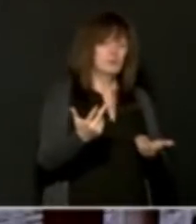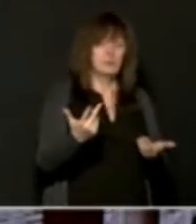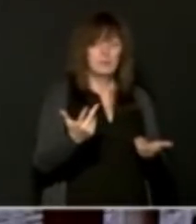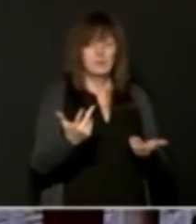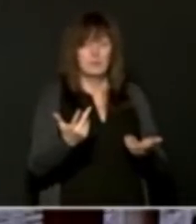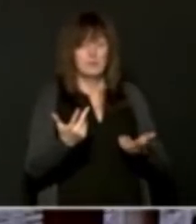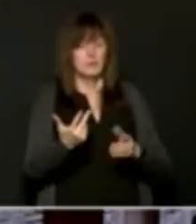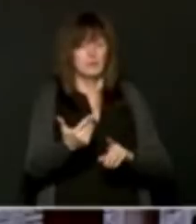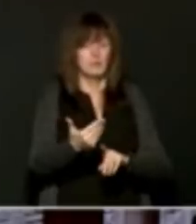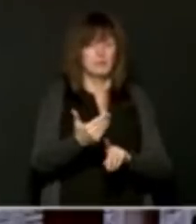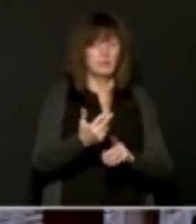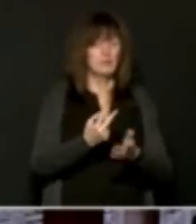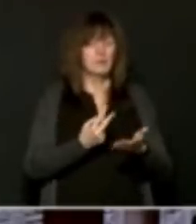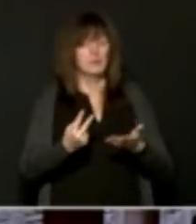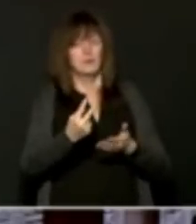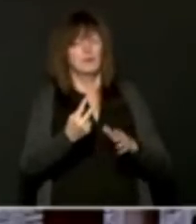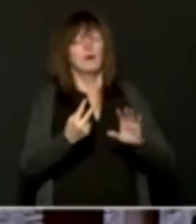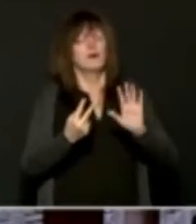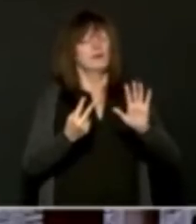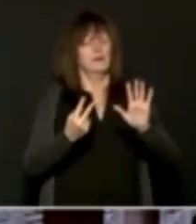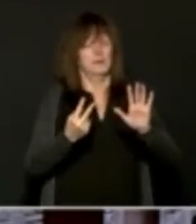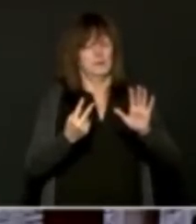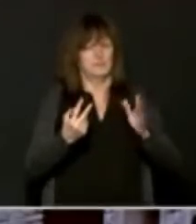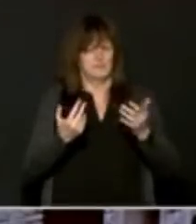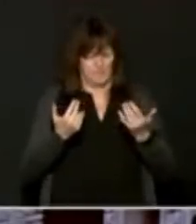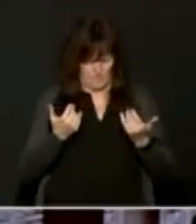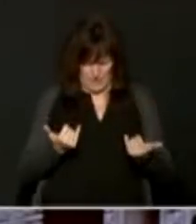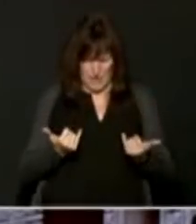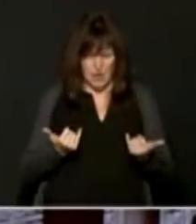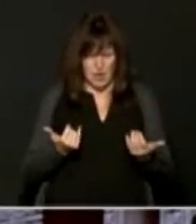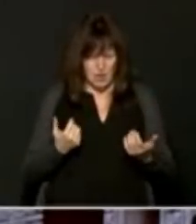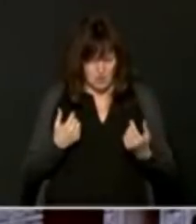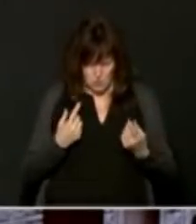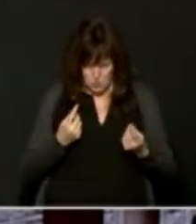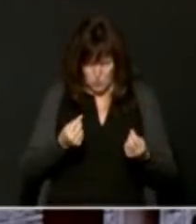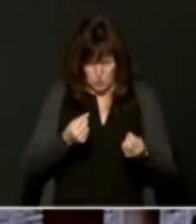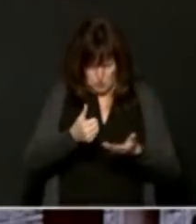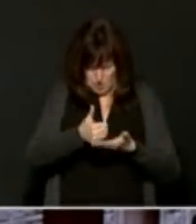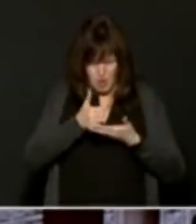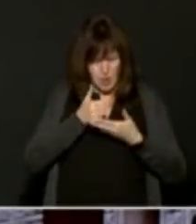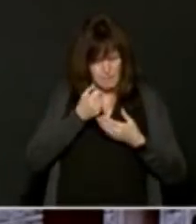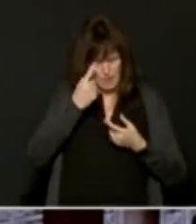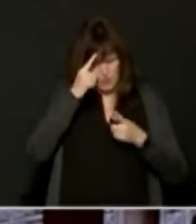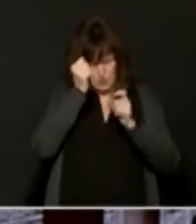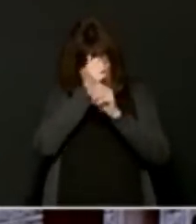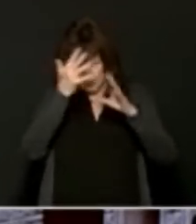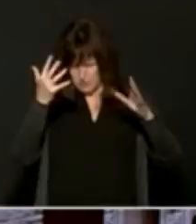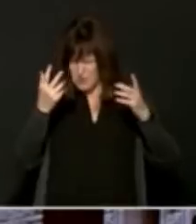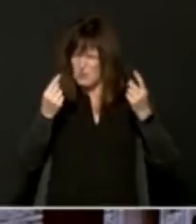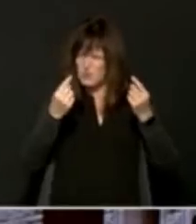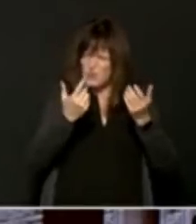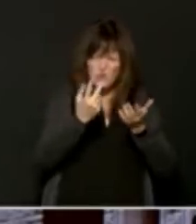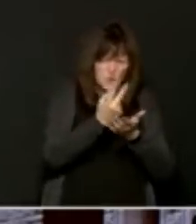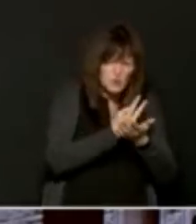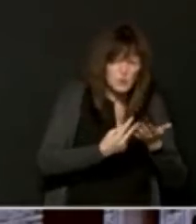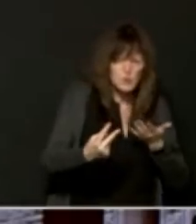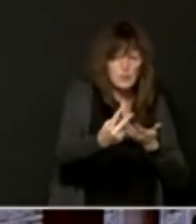key point is what we're doing today will help us to know what will happen in 2 weeks from now. We